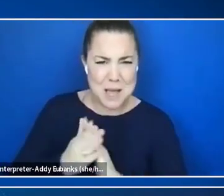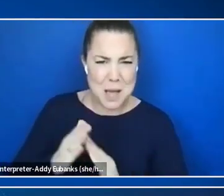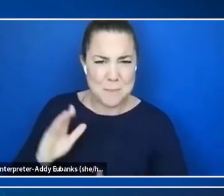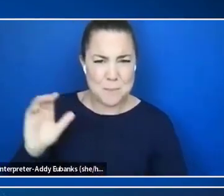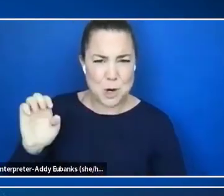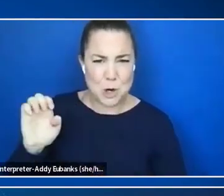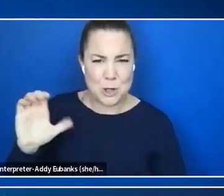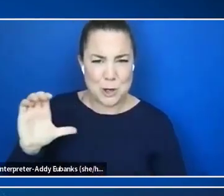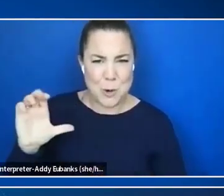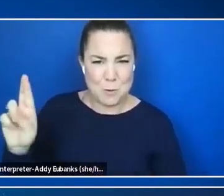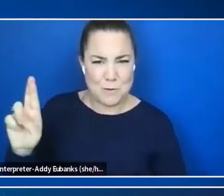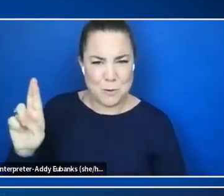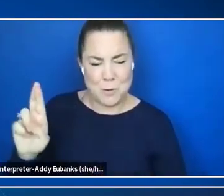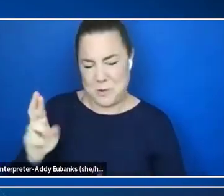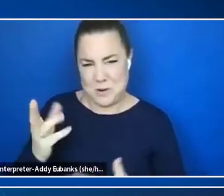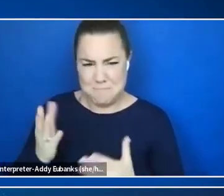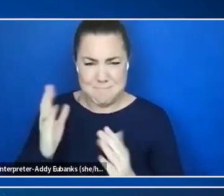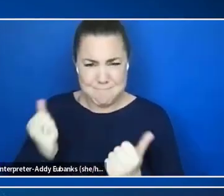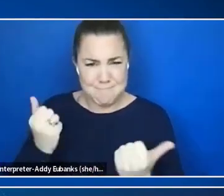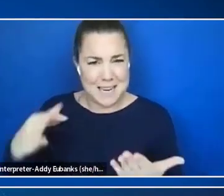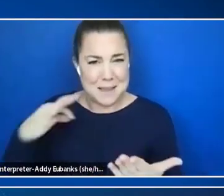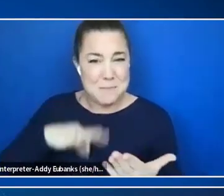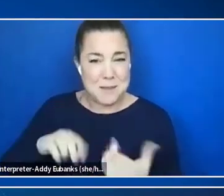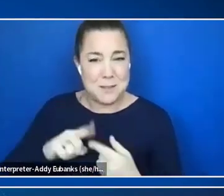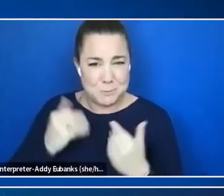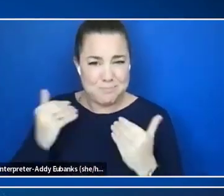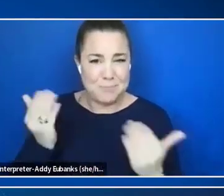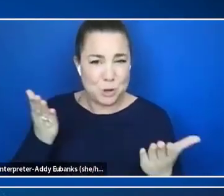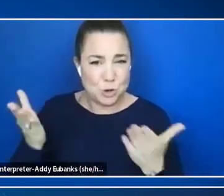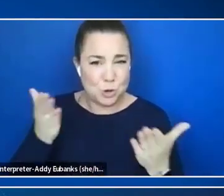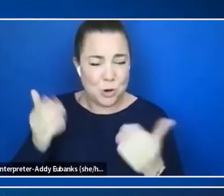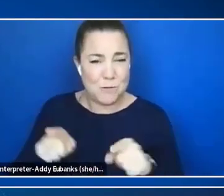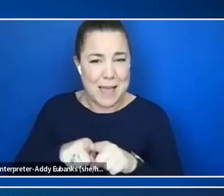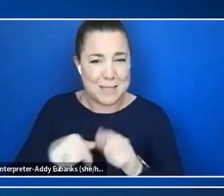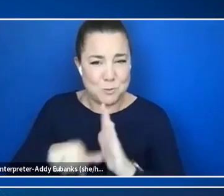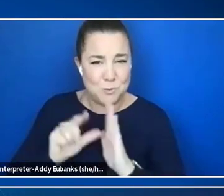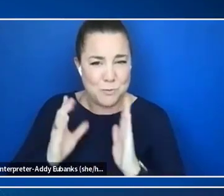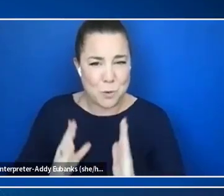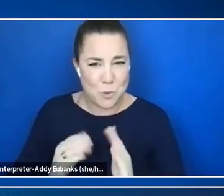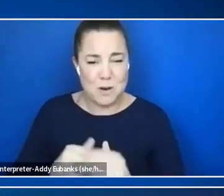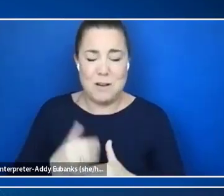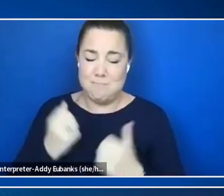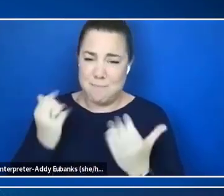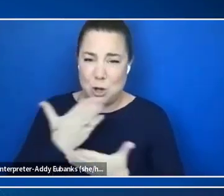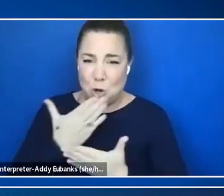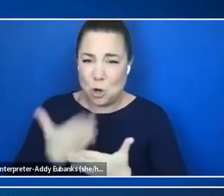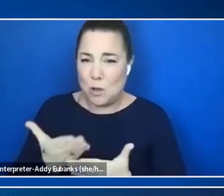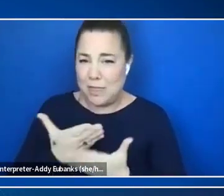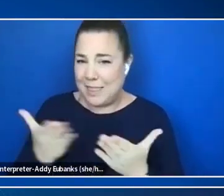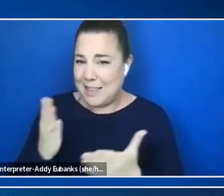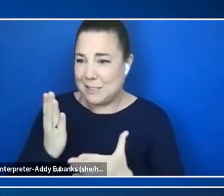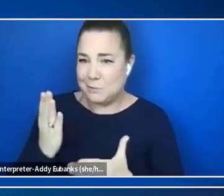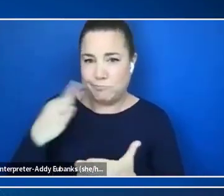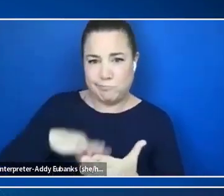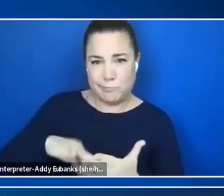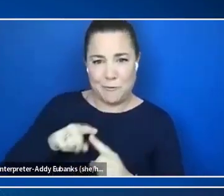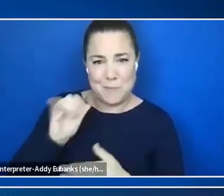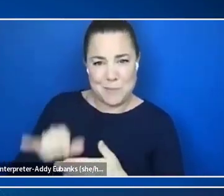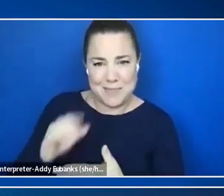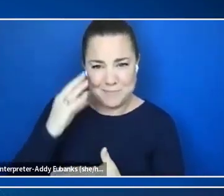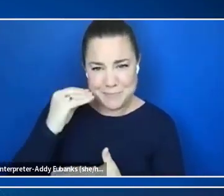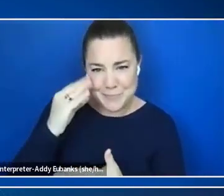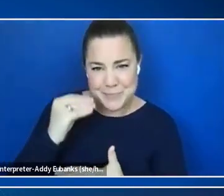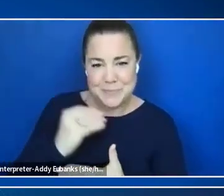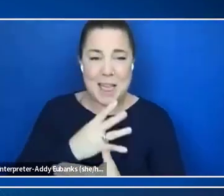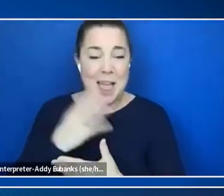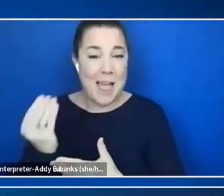There's lots of benefits to serving, and there's a lot of good things to take away from it. And even though it